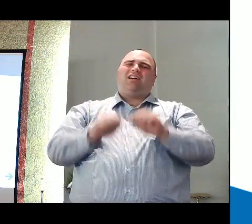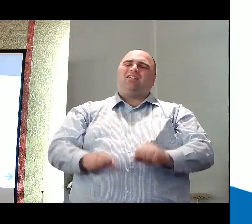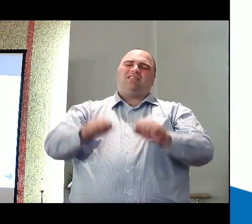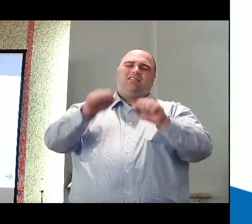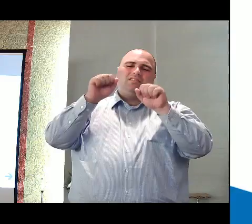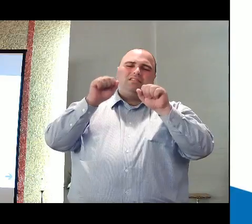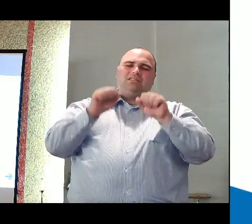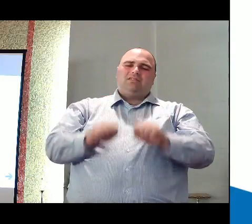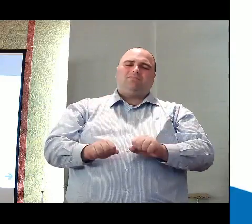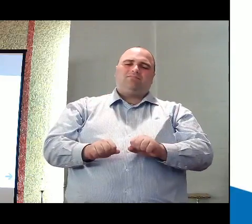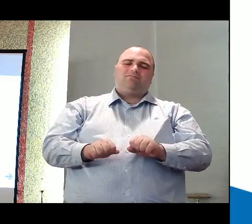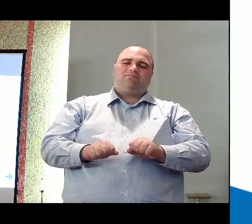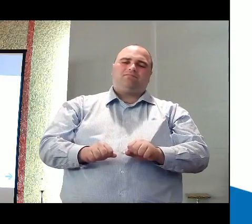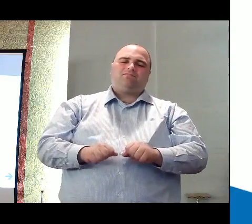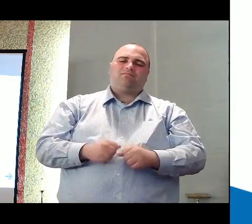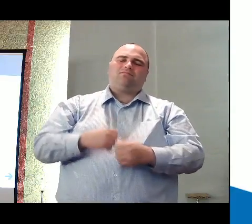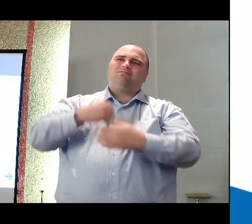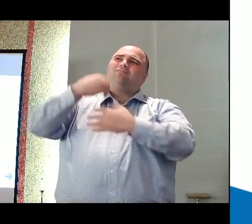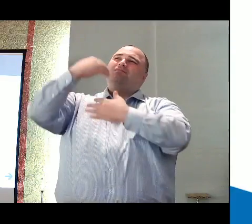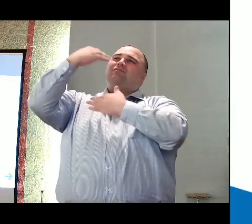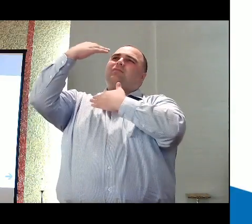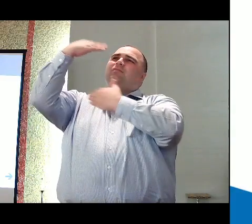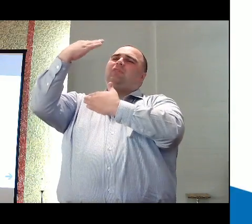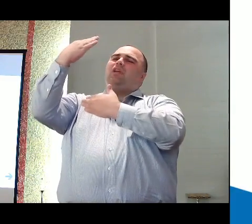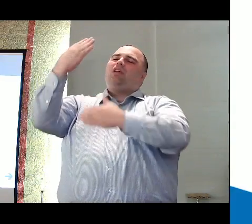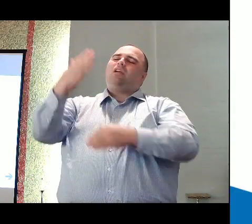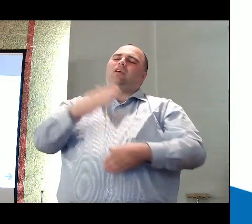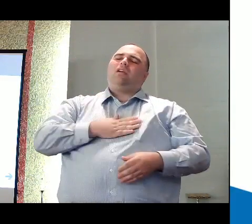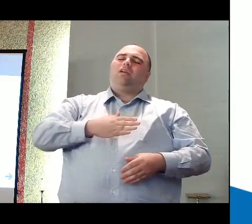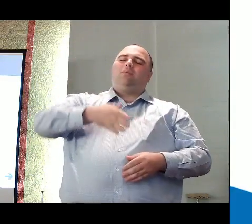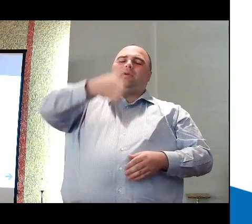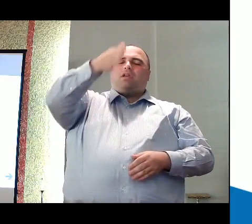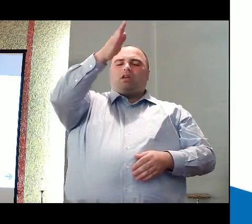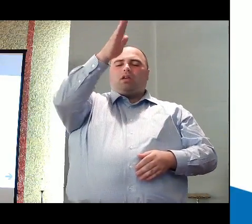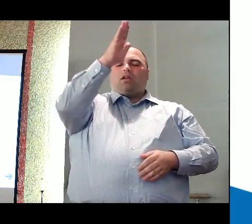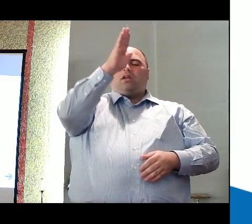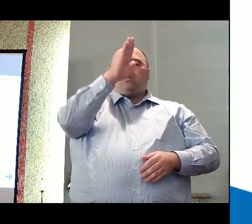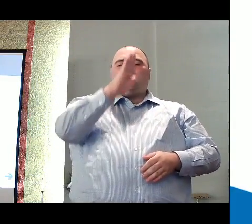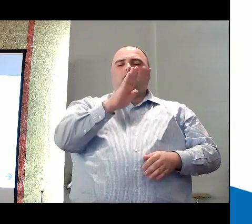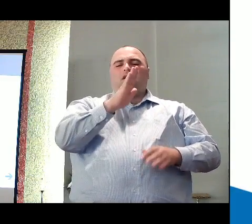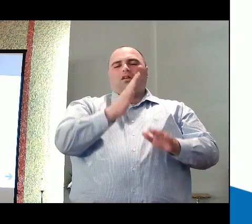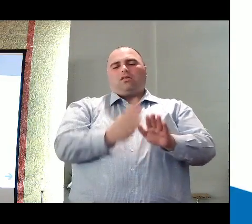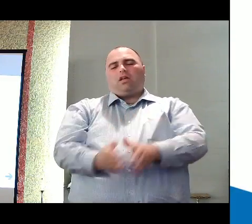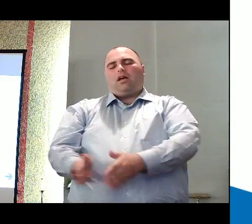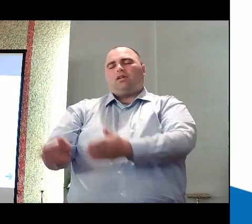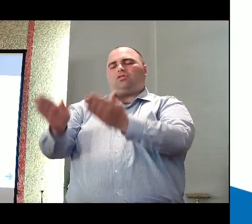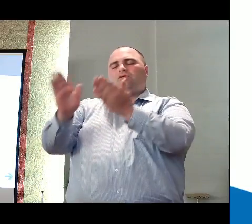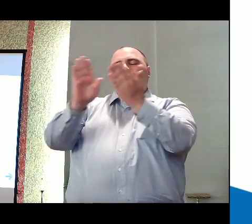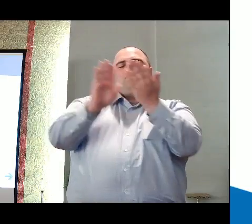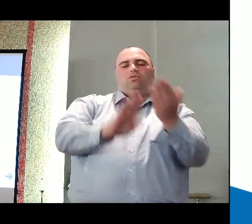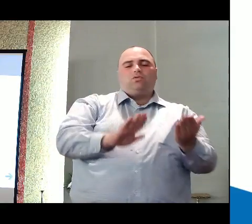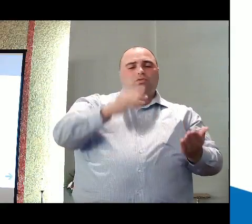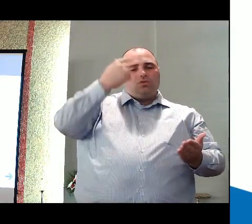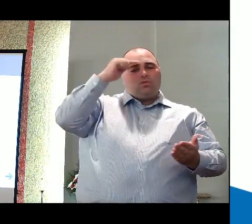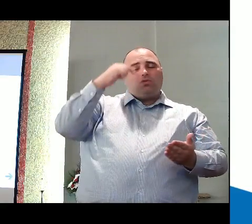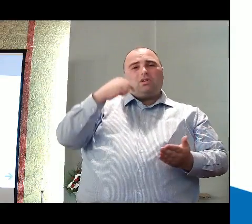Amazing love, how can it be that